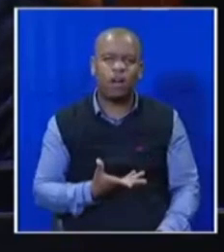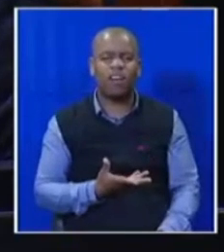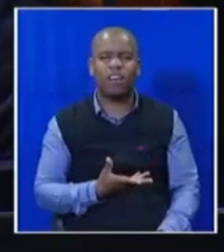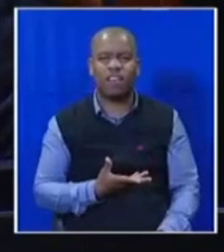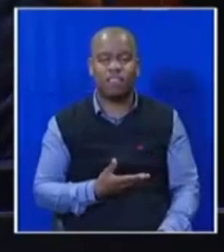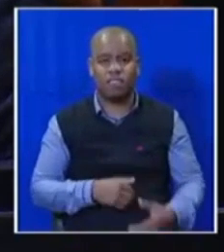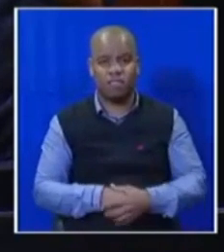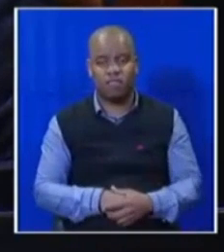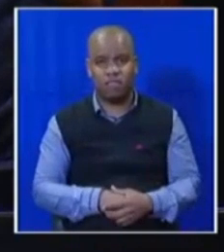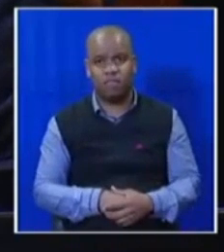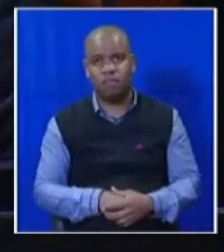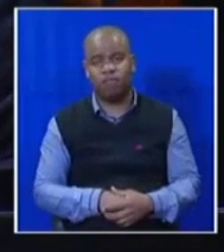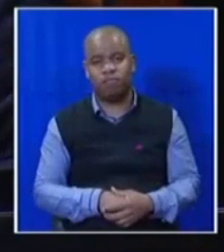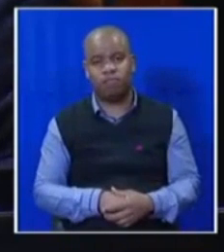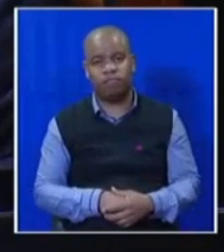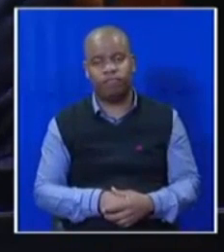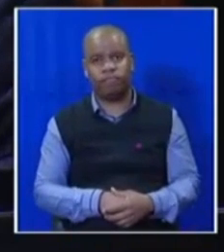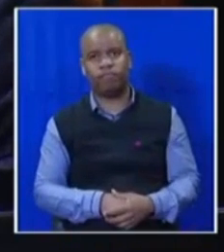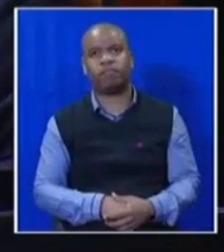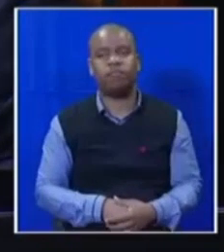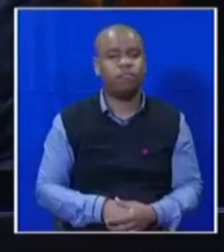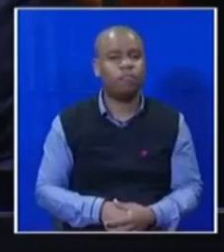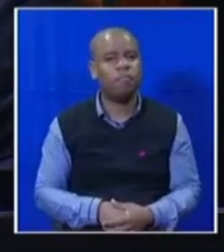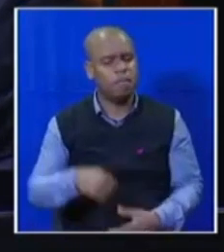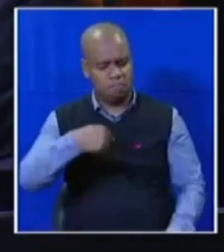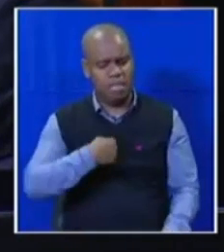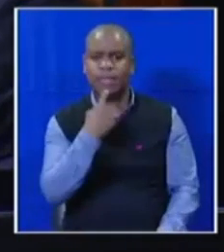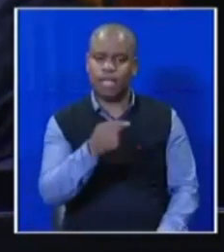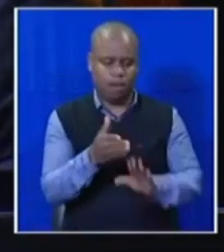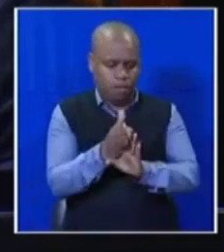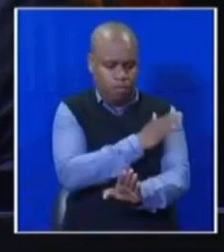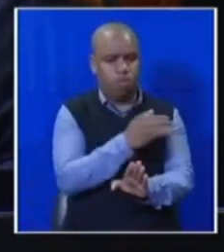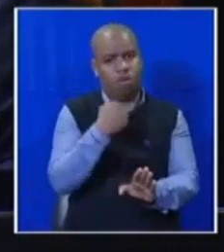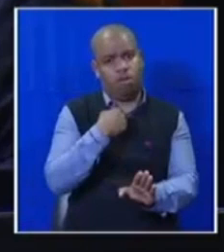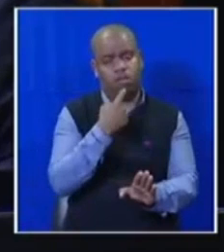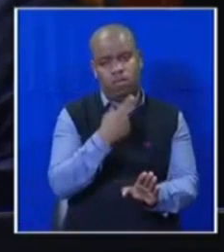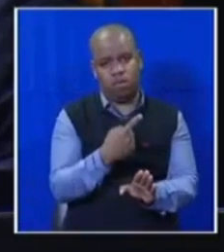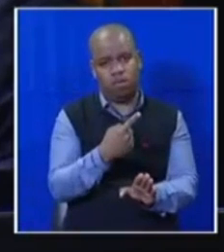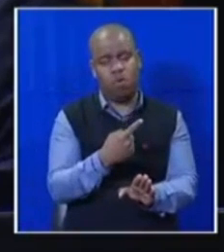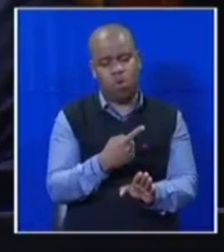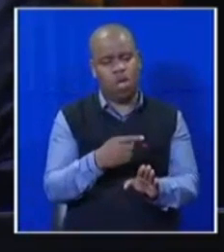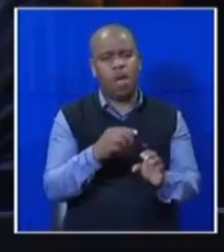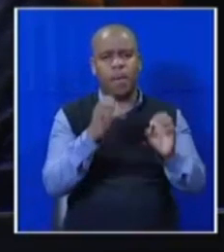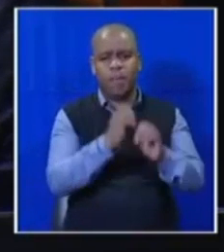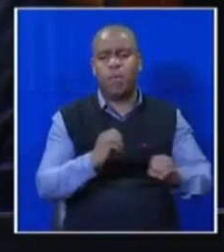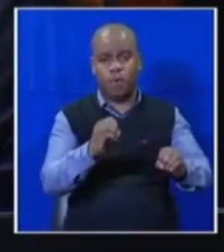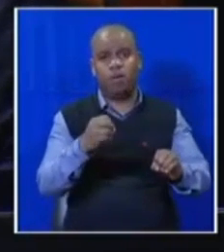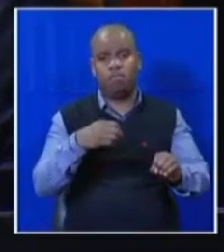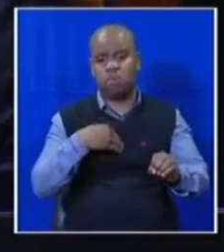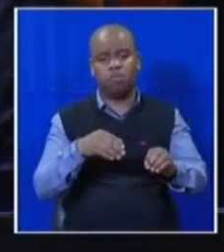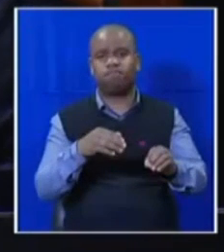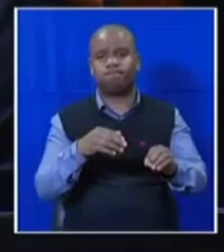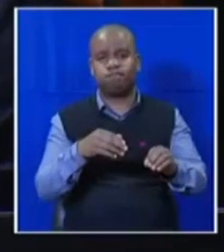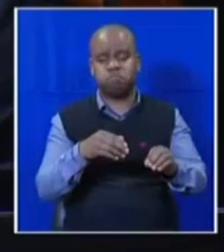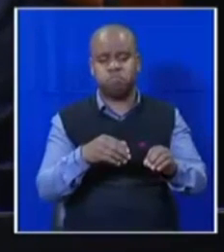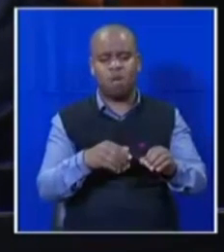member. No, man. Well, I've just said earlier on. I said earlier on that none of these motions must contain